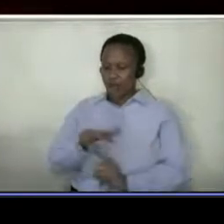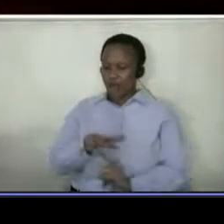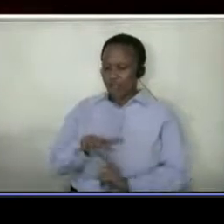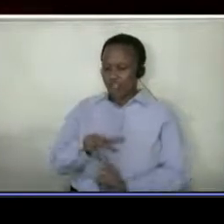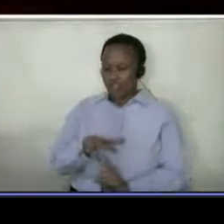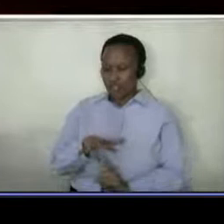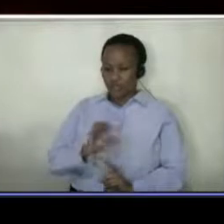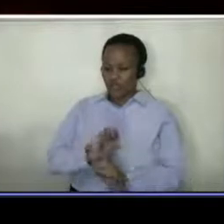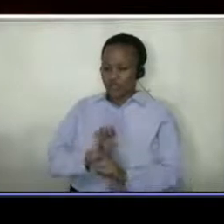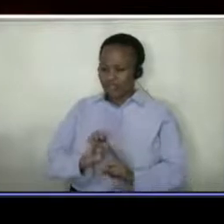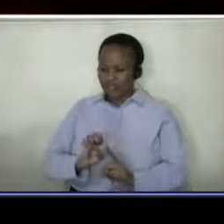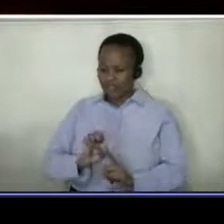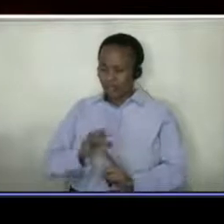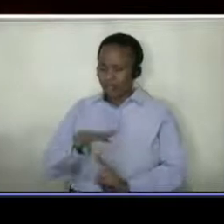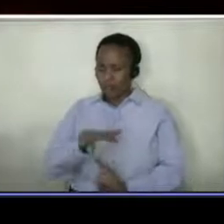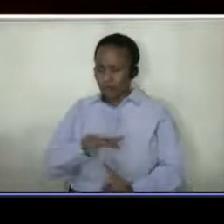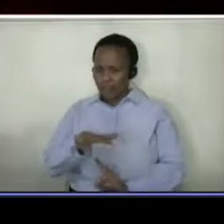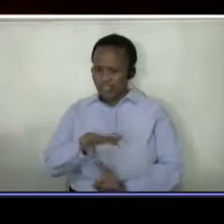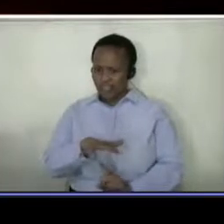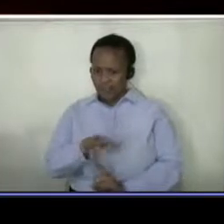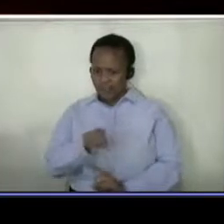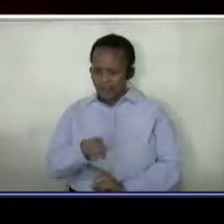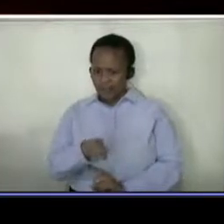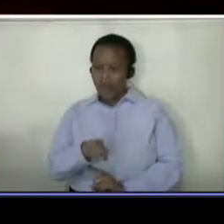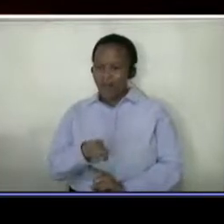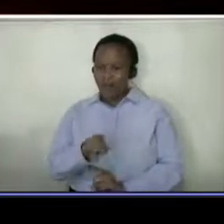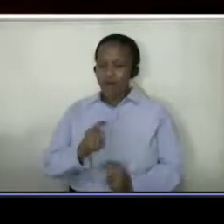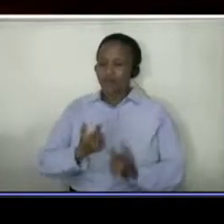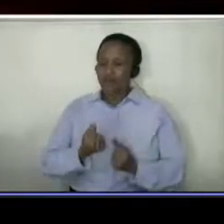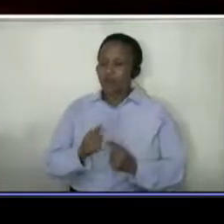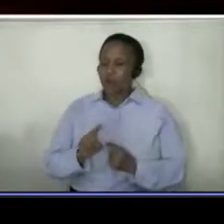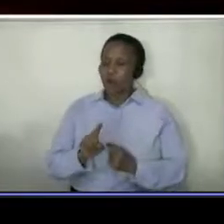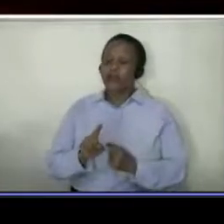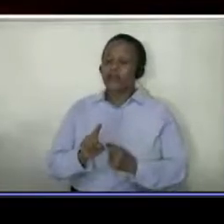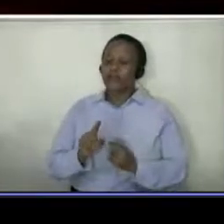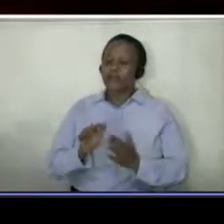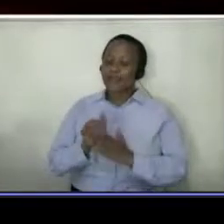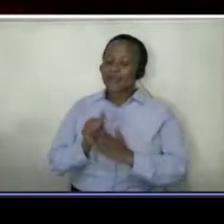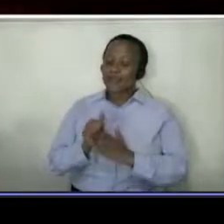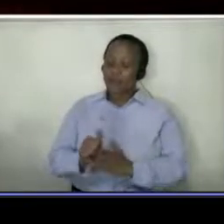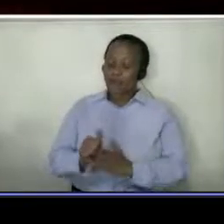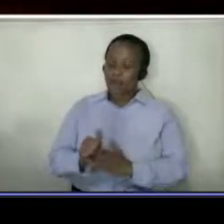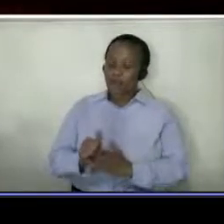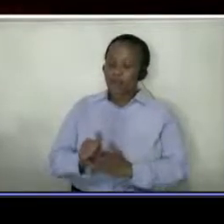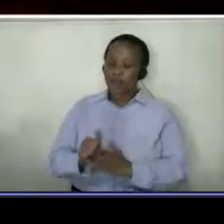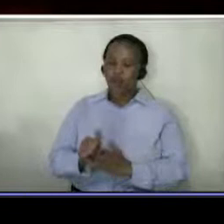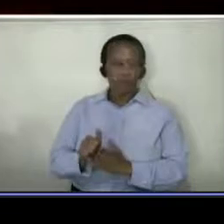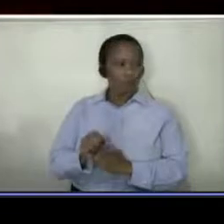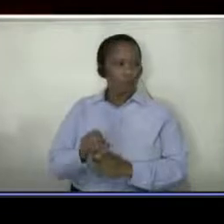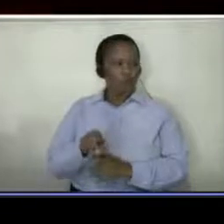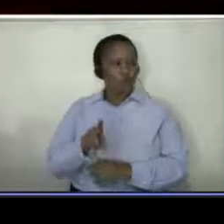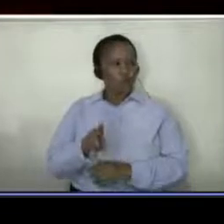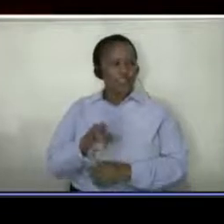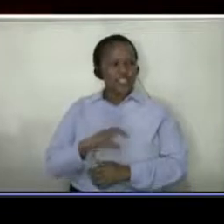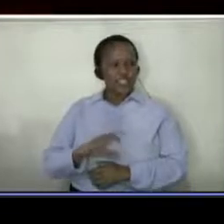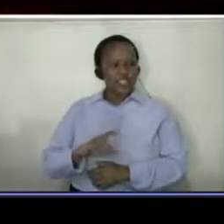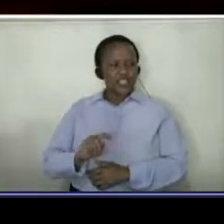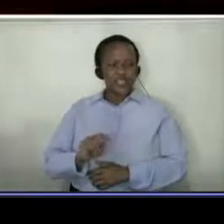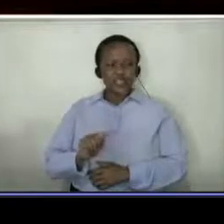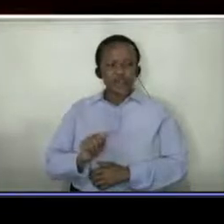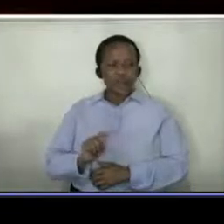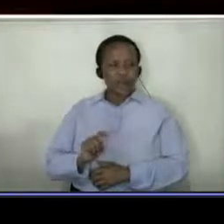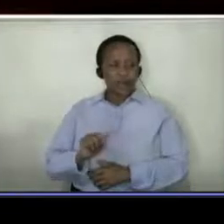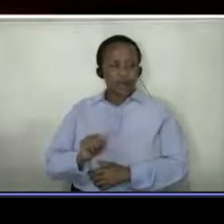even disastrous in many African states, leading up to a dictatorship, never-ending military coups,